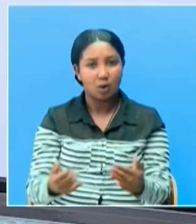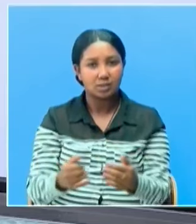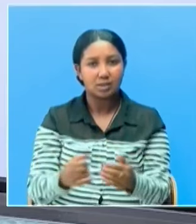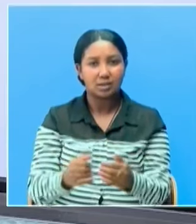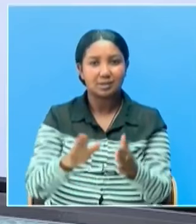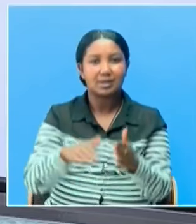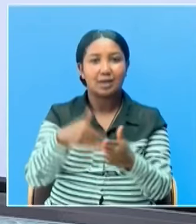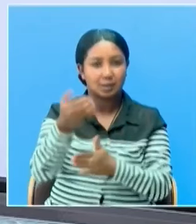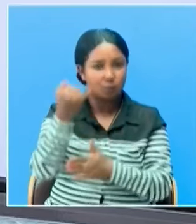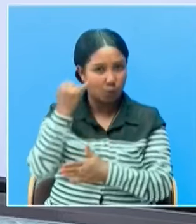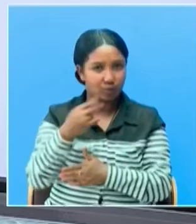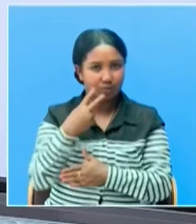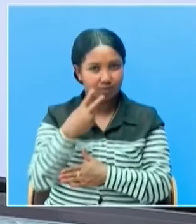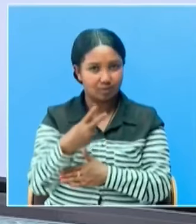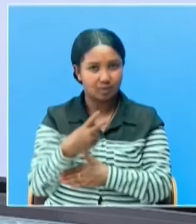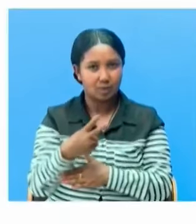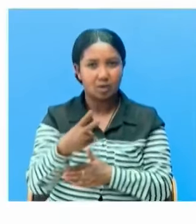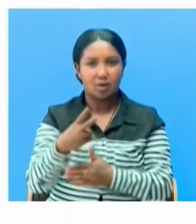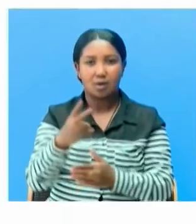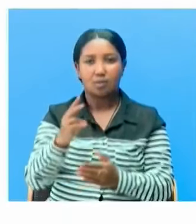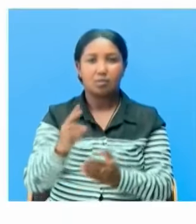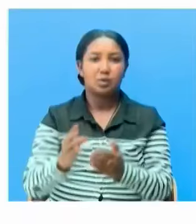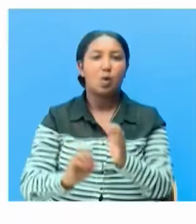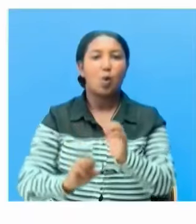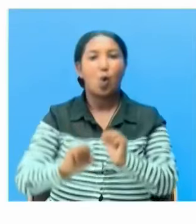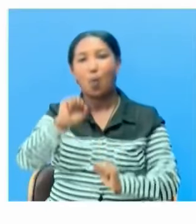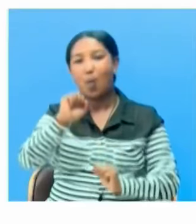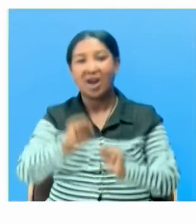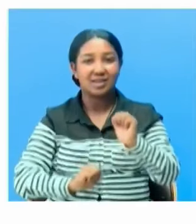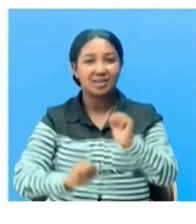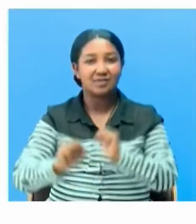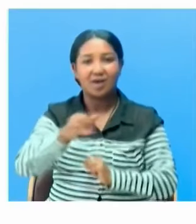the next point, but comparative adjective.